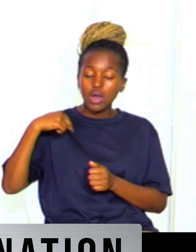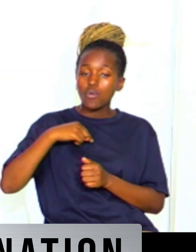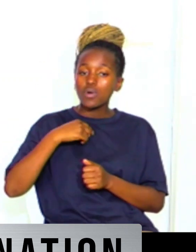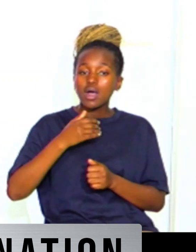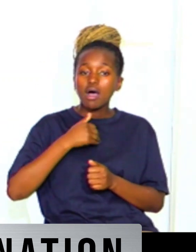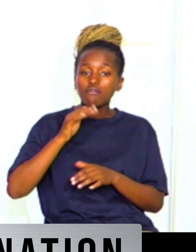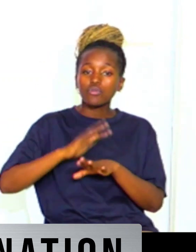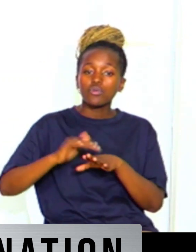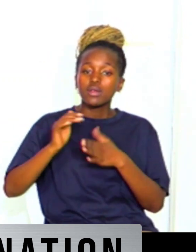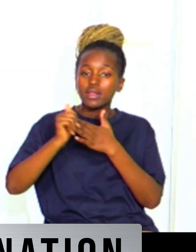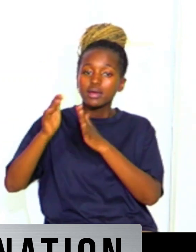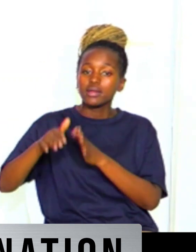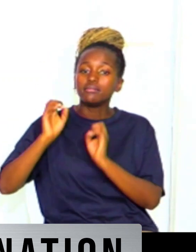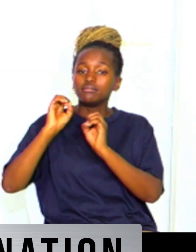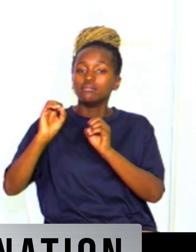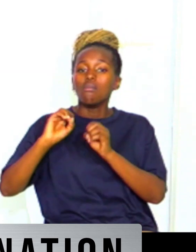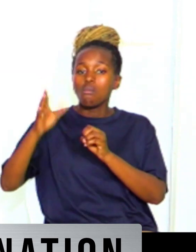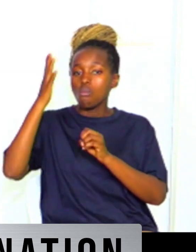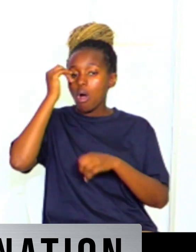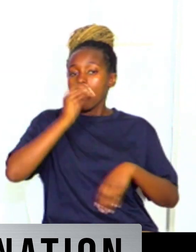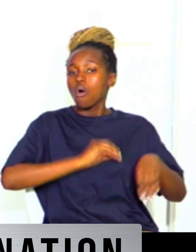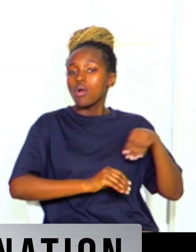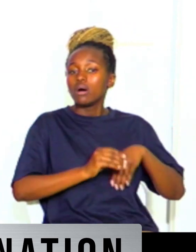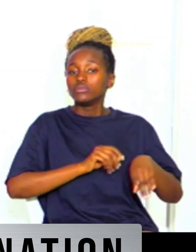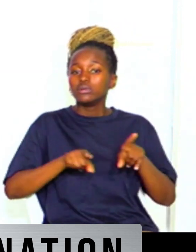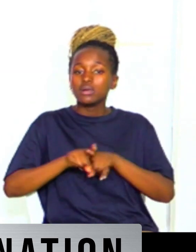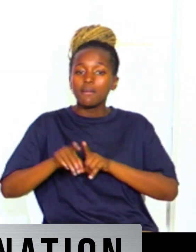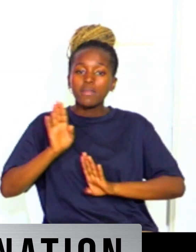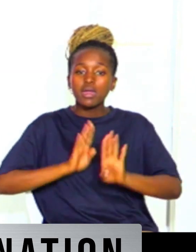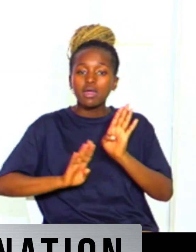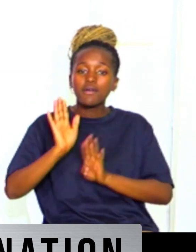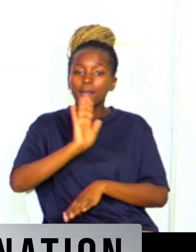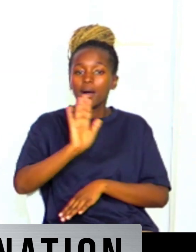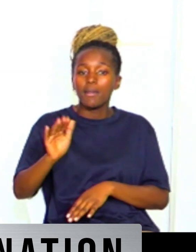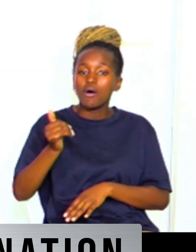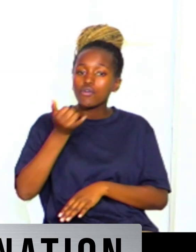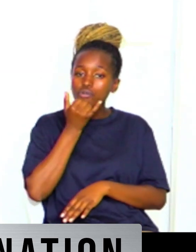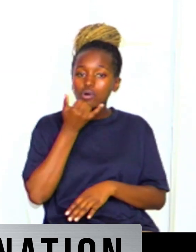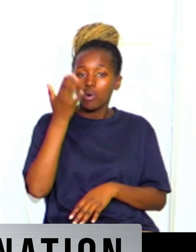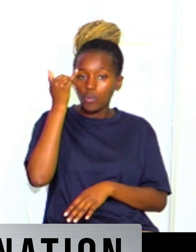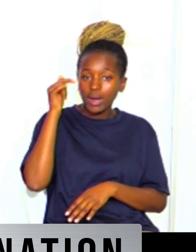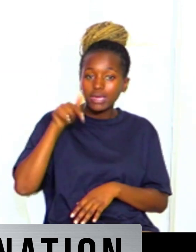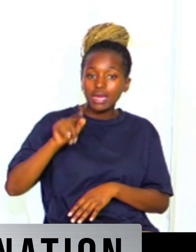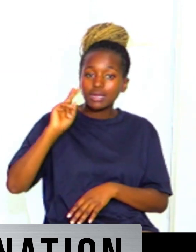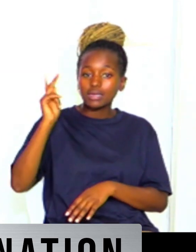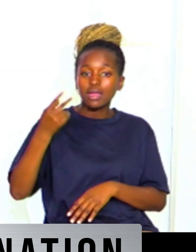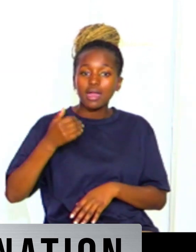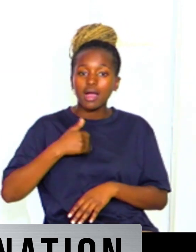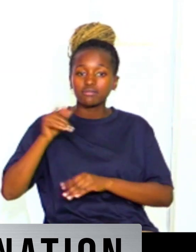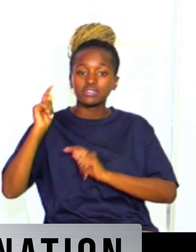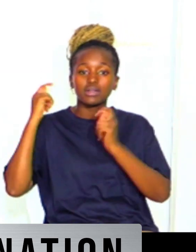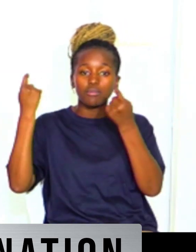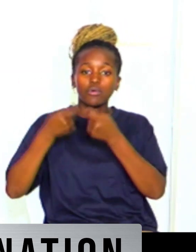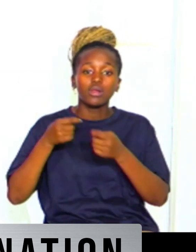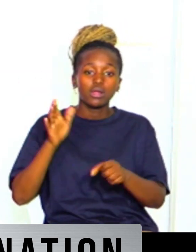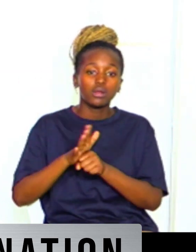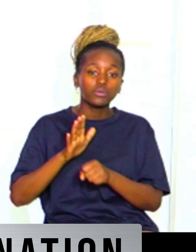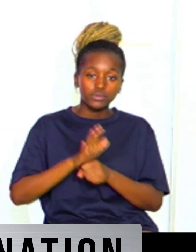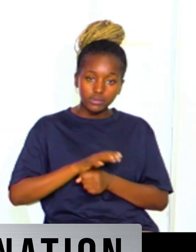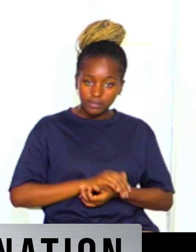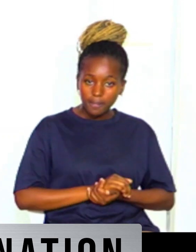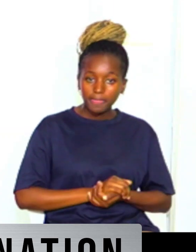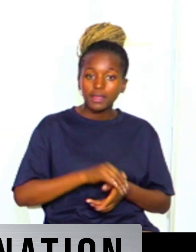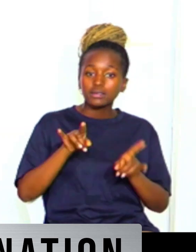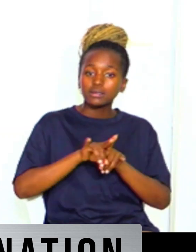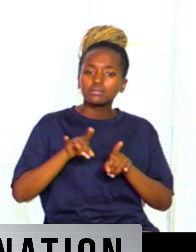Yeah. Kenya has suffered because of corruption. Kenya has suffered because of tribalism. And the reason why I